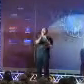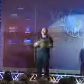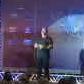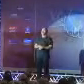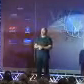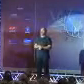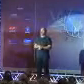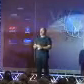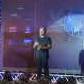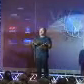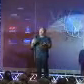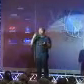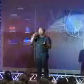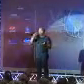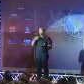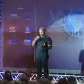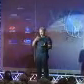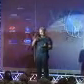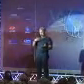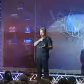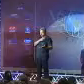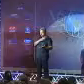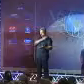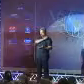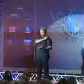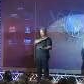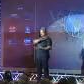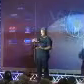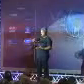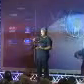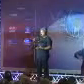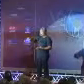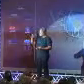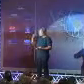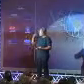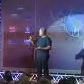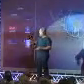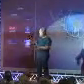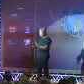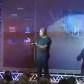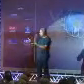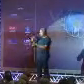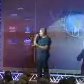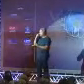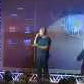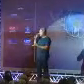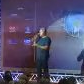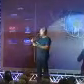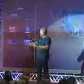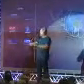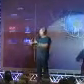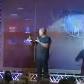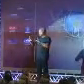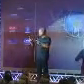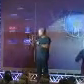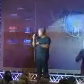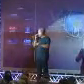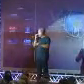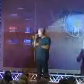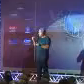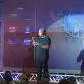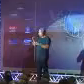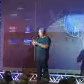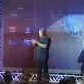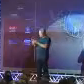supercomputers with software that runs on their notebooks. And what types of problems do